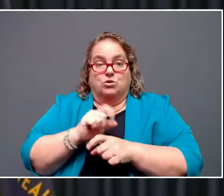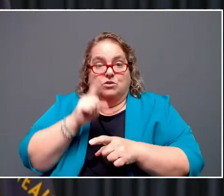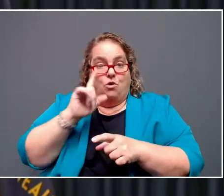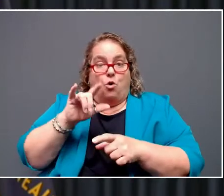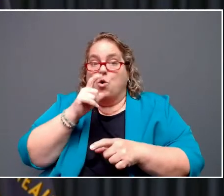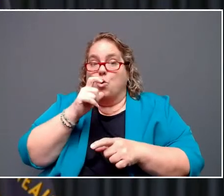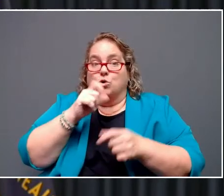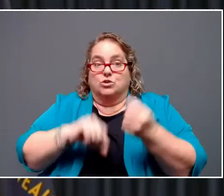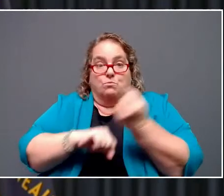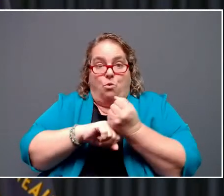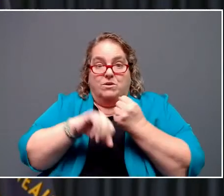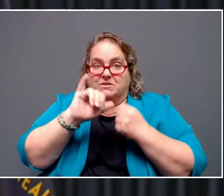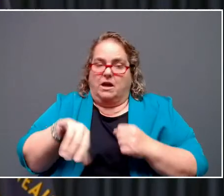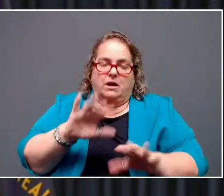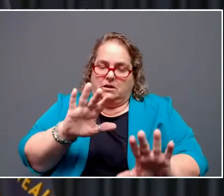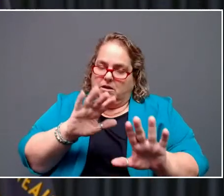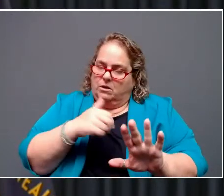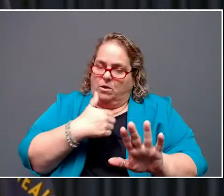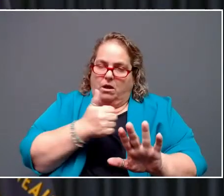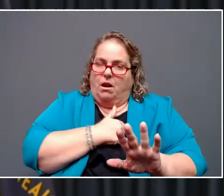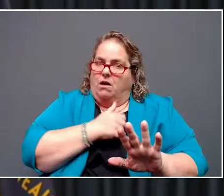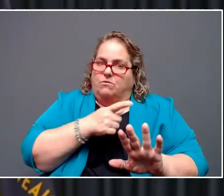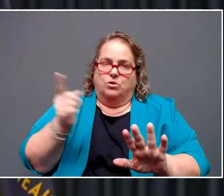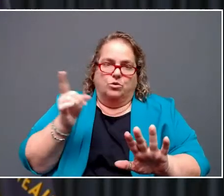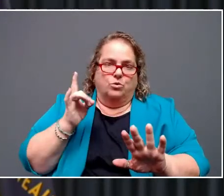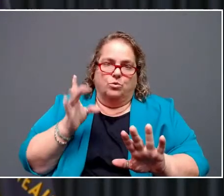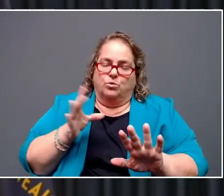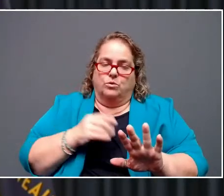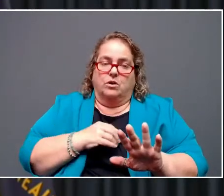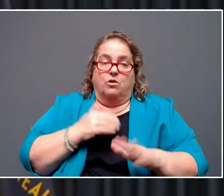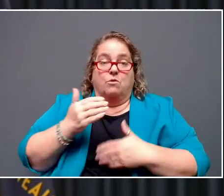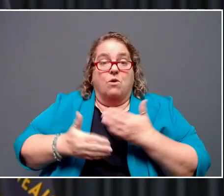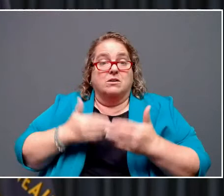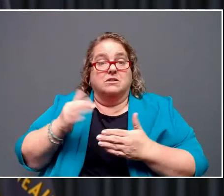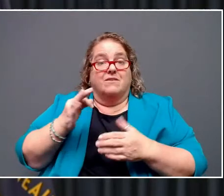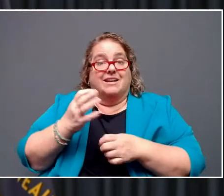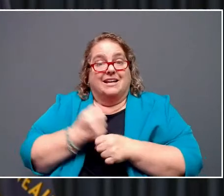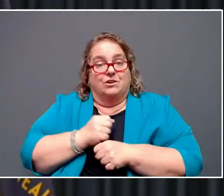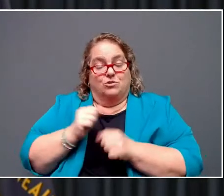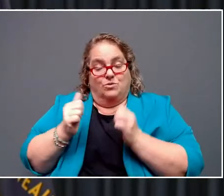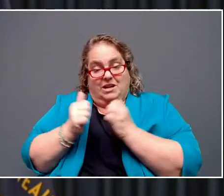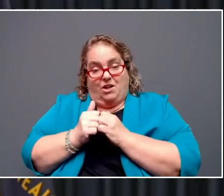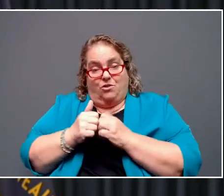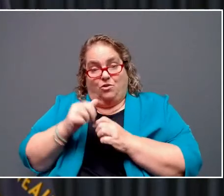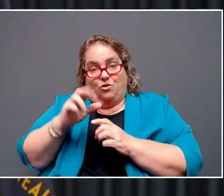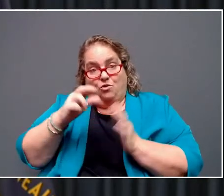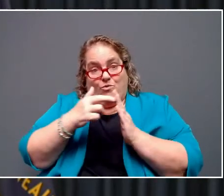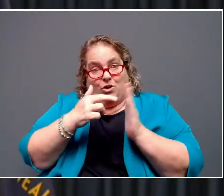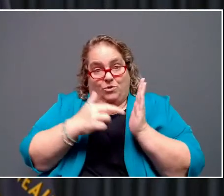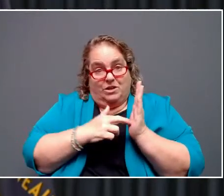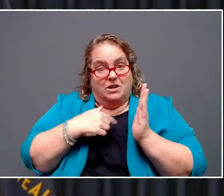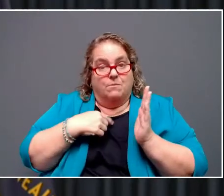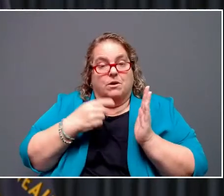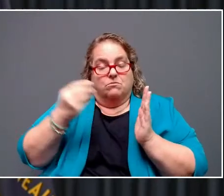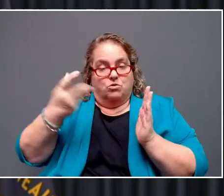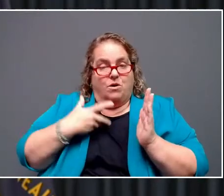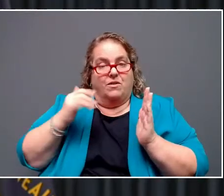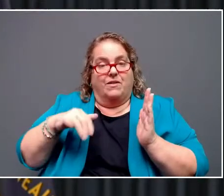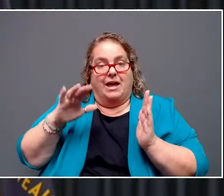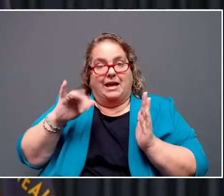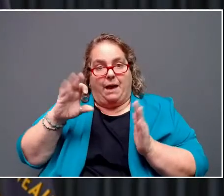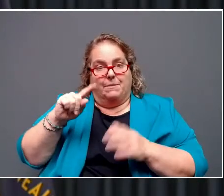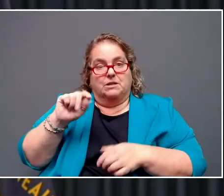love you. The process of getting together the regulations, I'm told the cabinet has been working on it. There